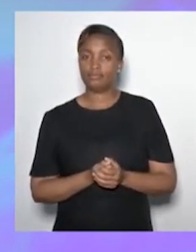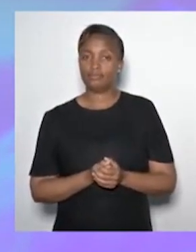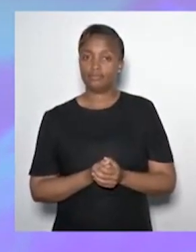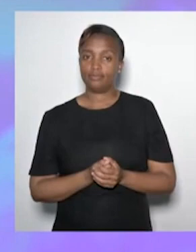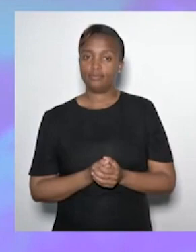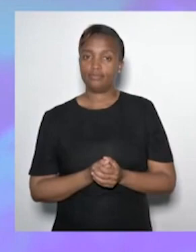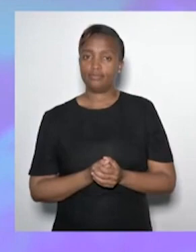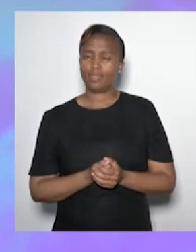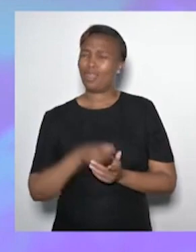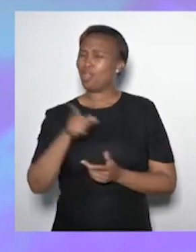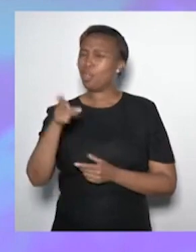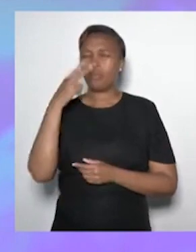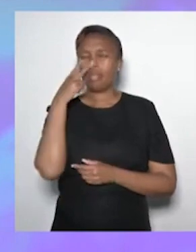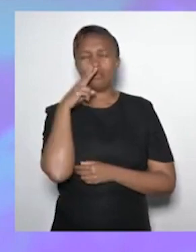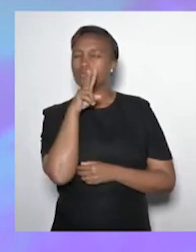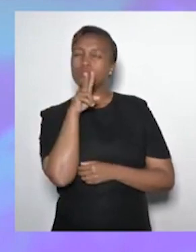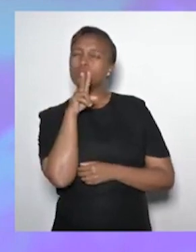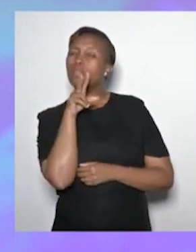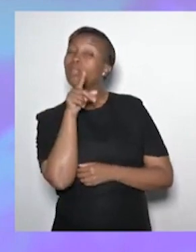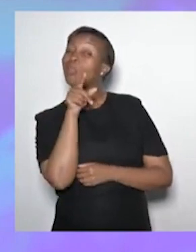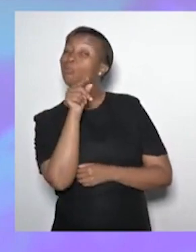You will notice